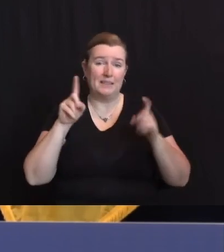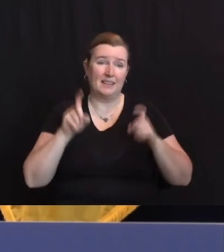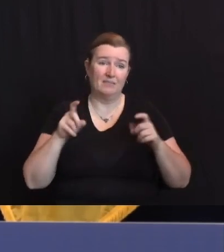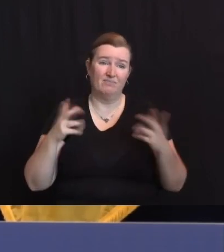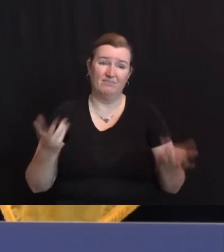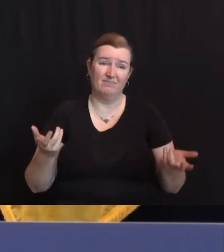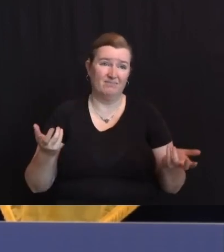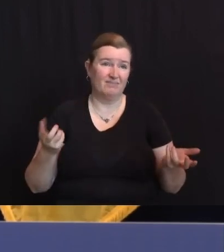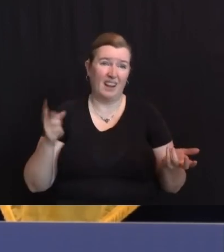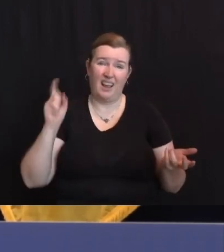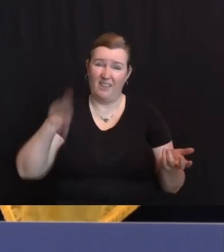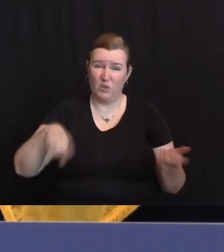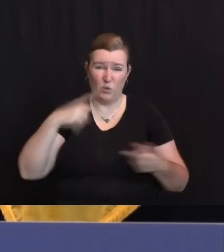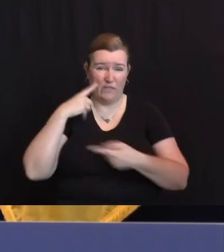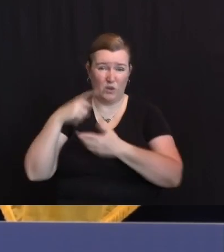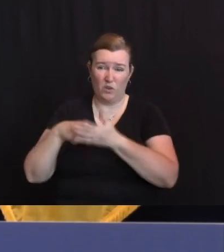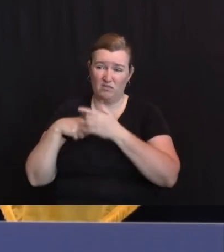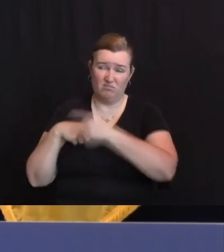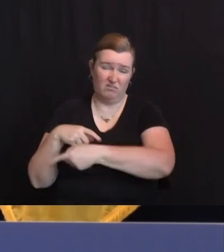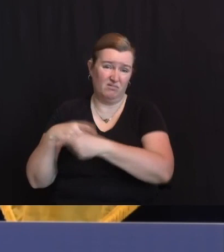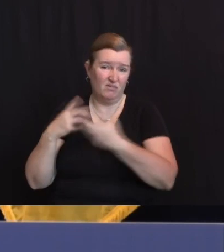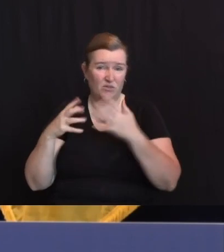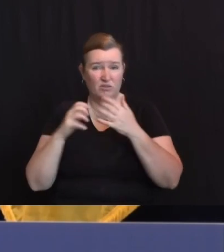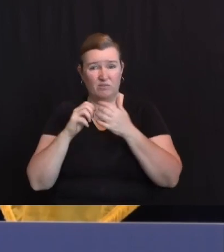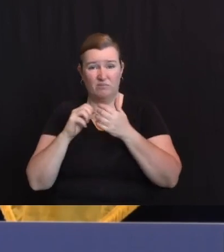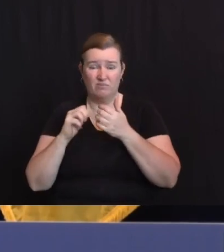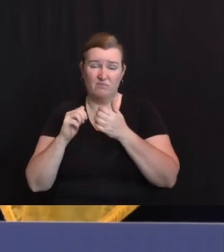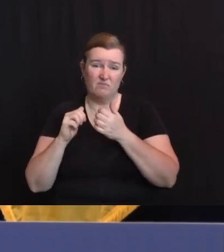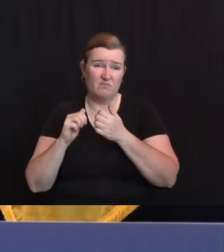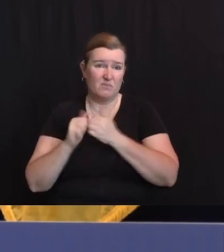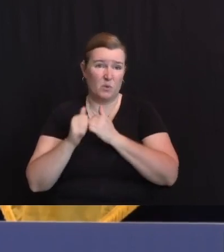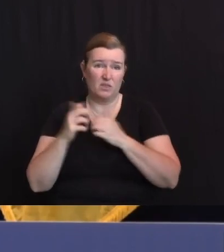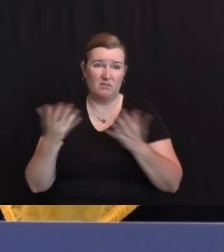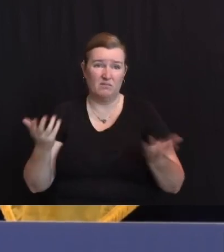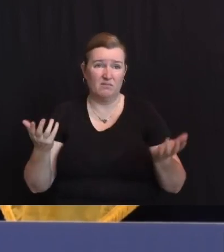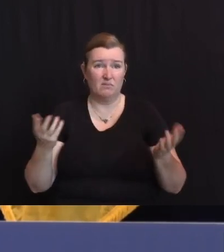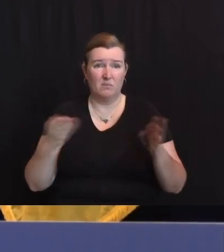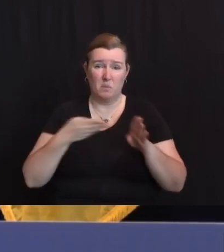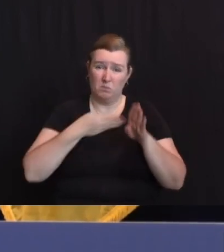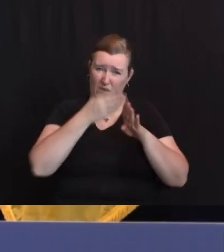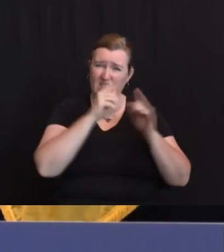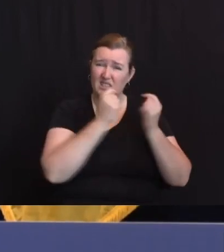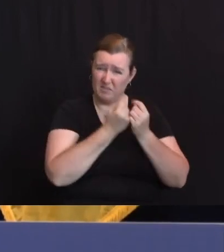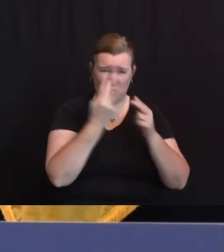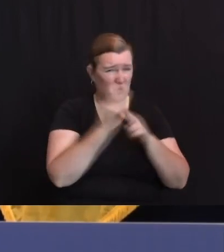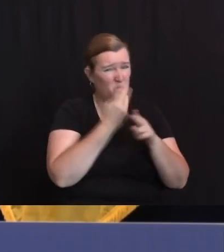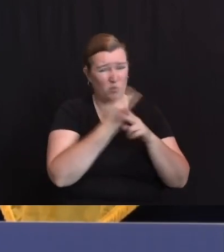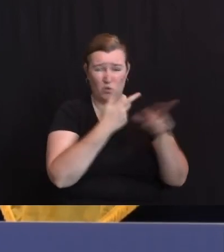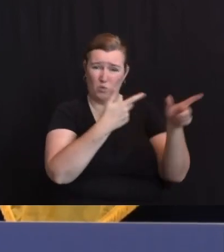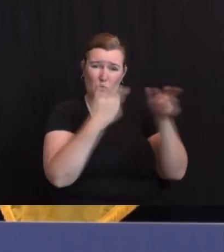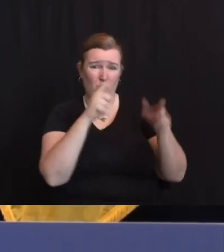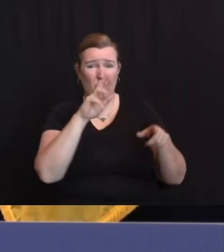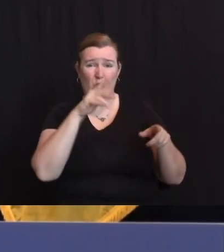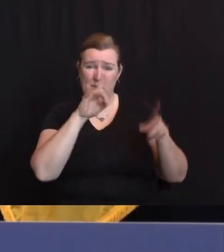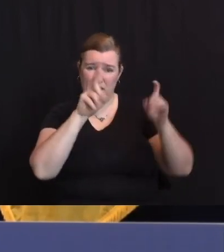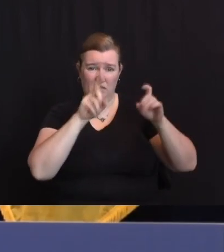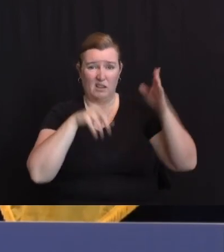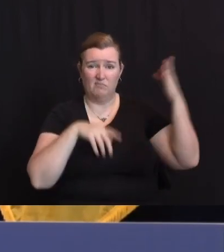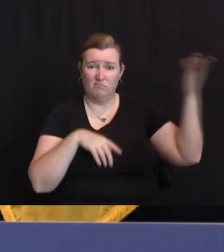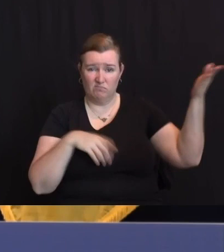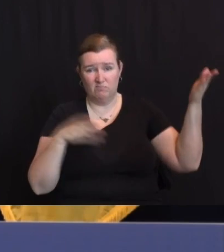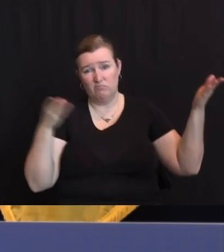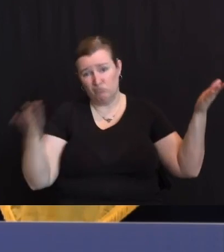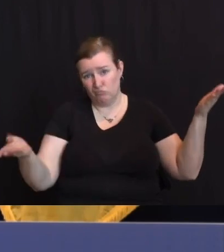more publicized examples are the professional teams, but I don't think there's any way around that. Before I move off of